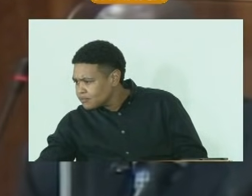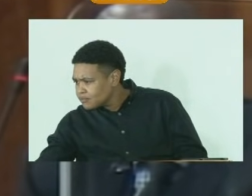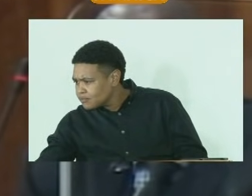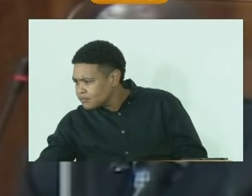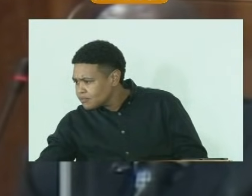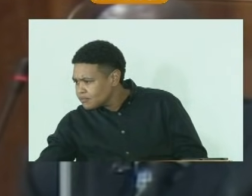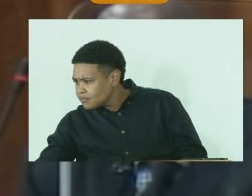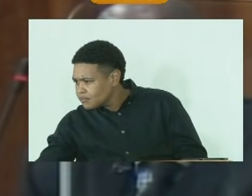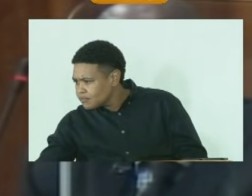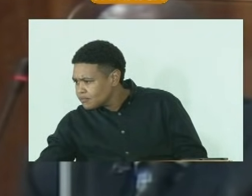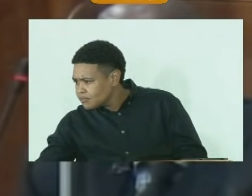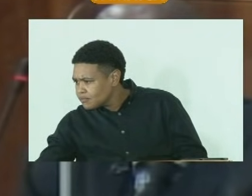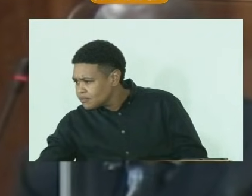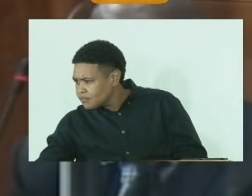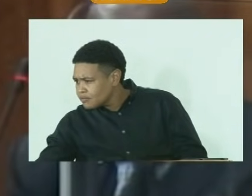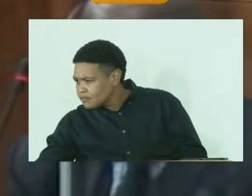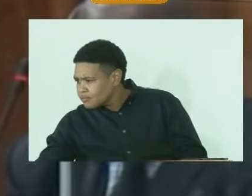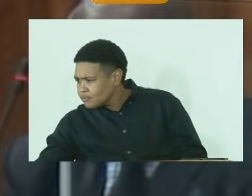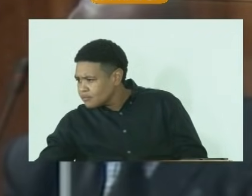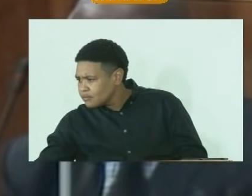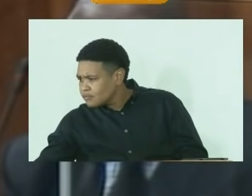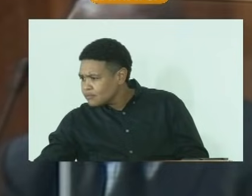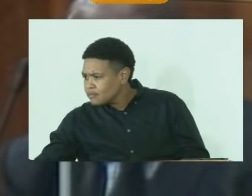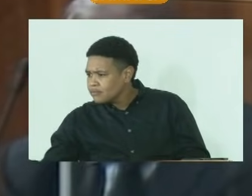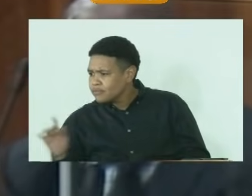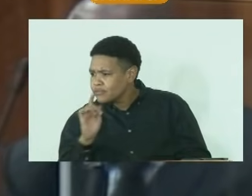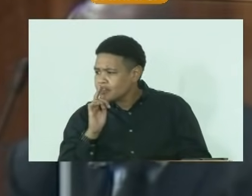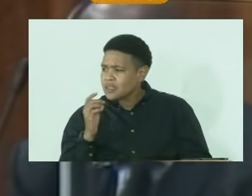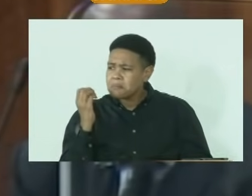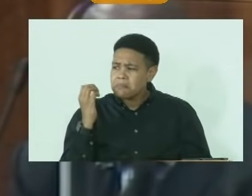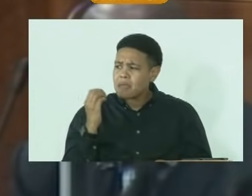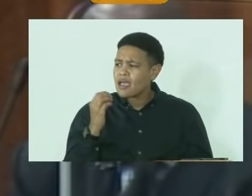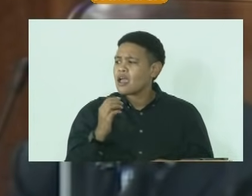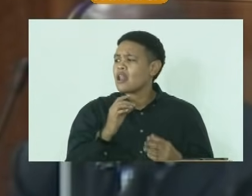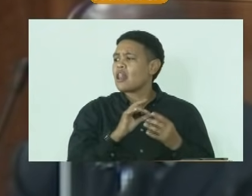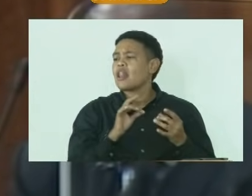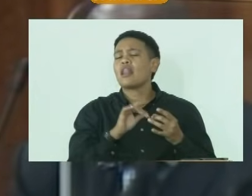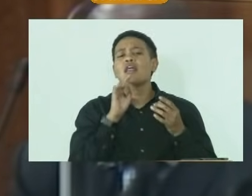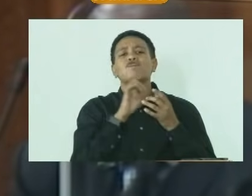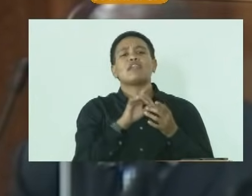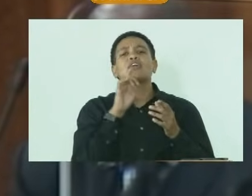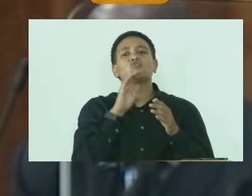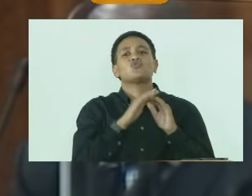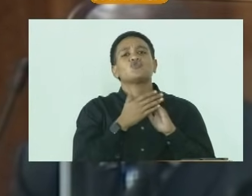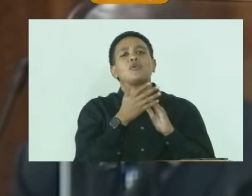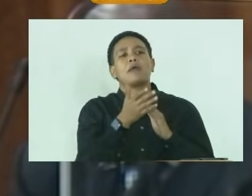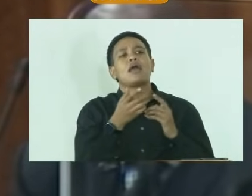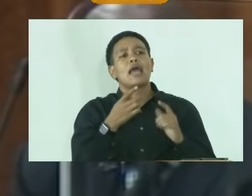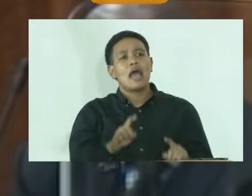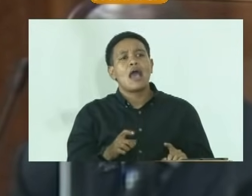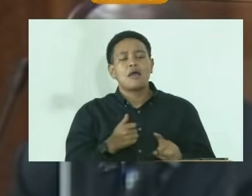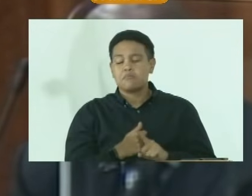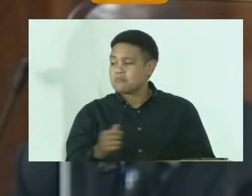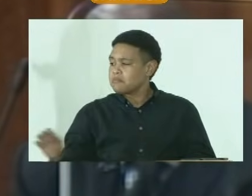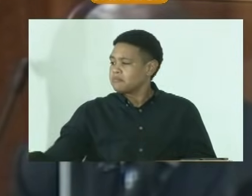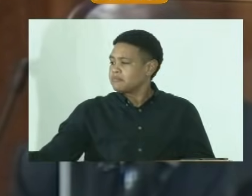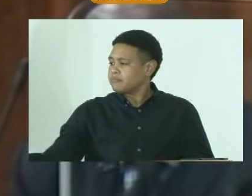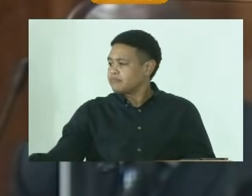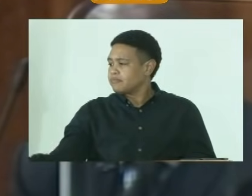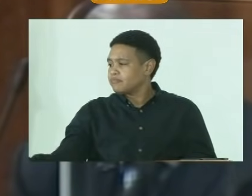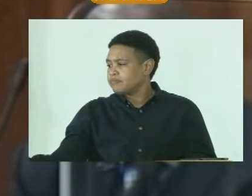There have been numerous road repairs across the length and breadth of the constituency. Kew, Mount